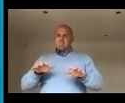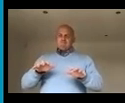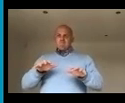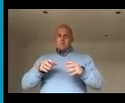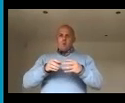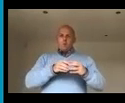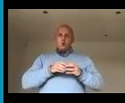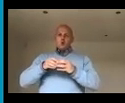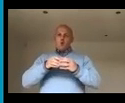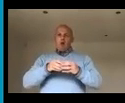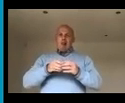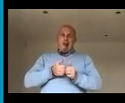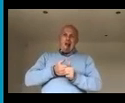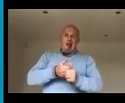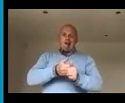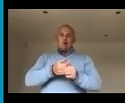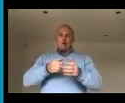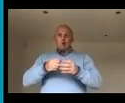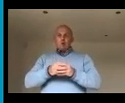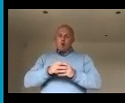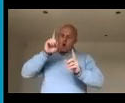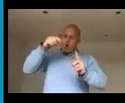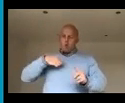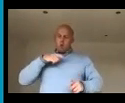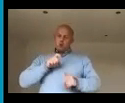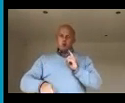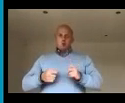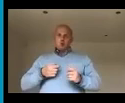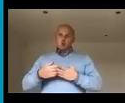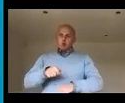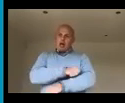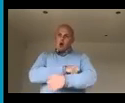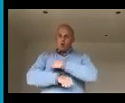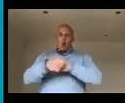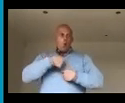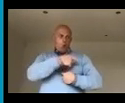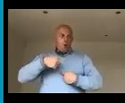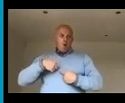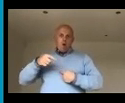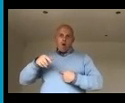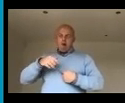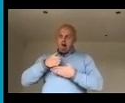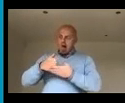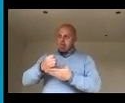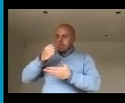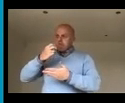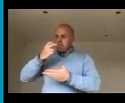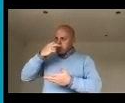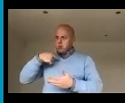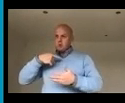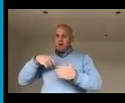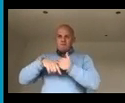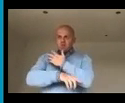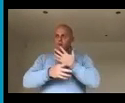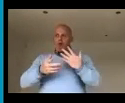together and said, right, we're going to sort this. We're going to get the prescriptions, we're going to deliver food. So if you've